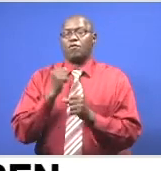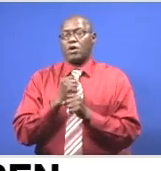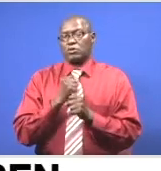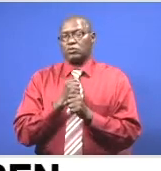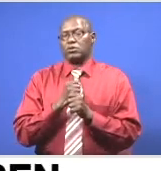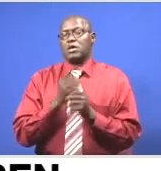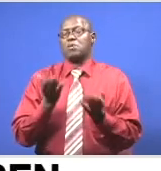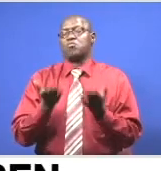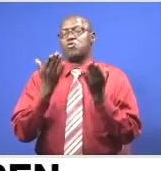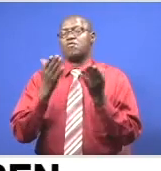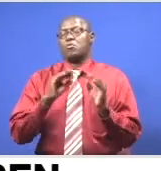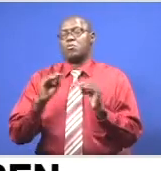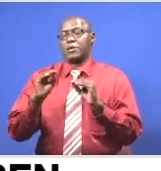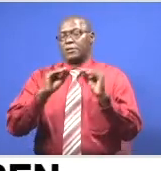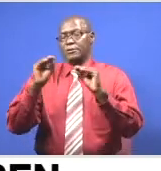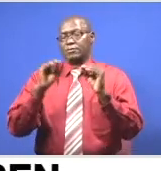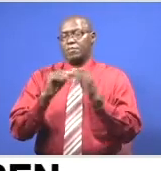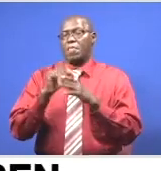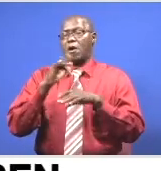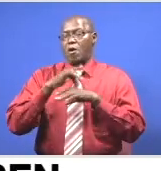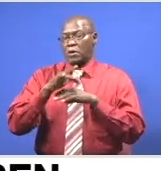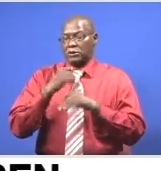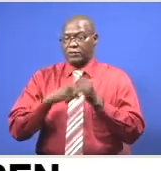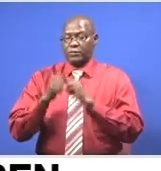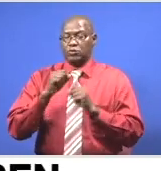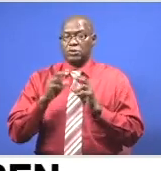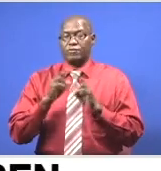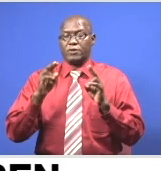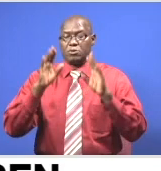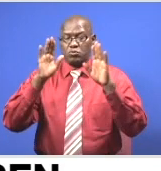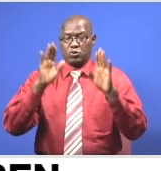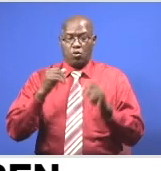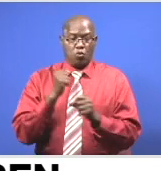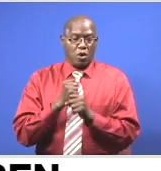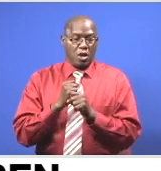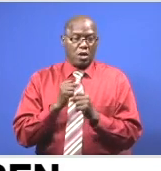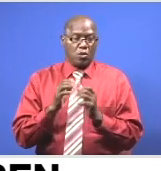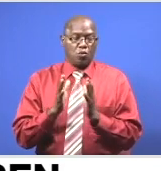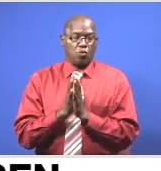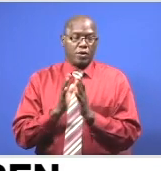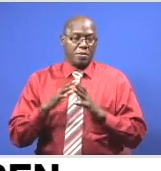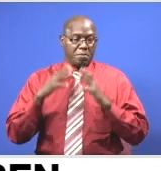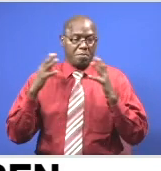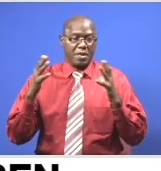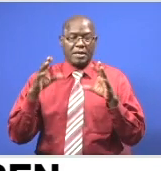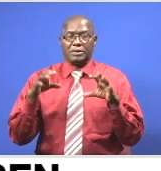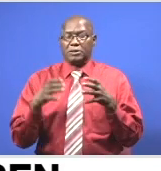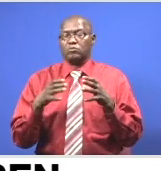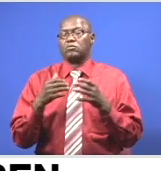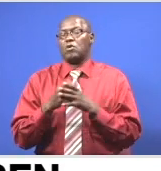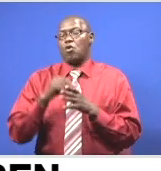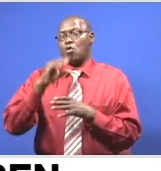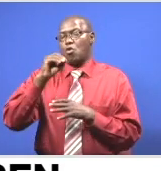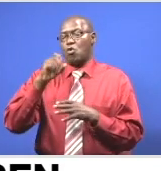I look at early intervention as very important, working with a big team, which includes occupational